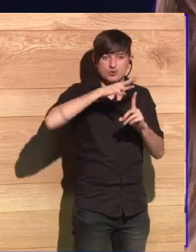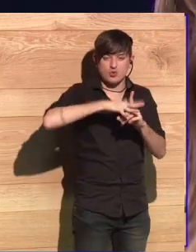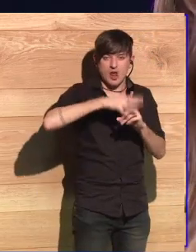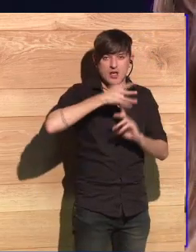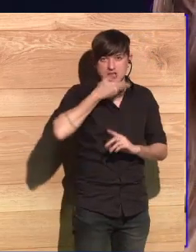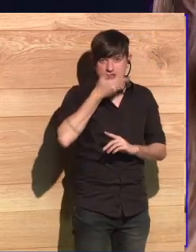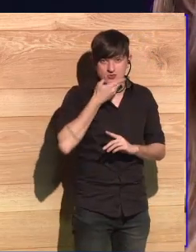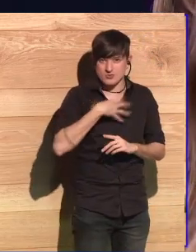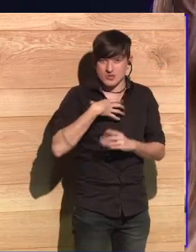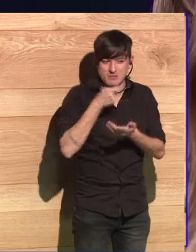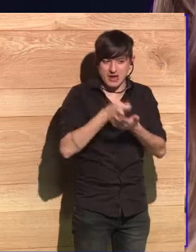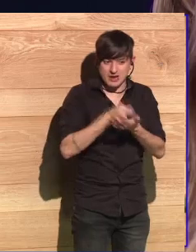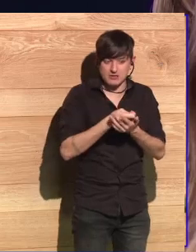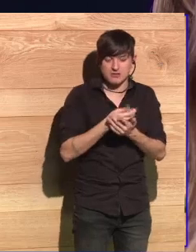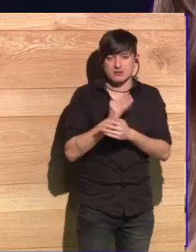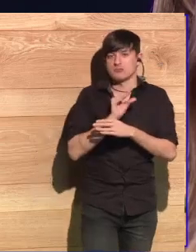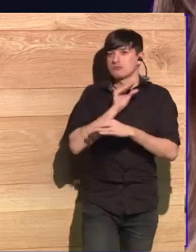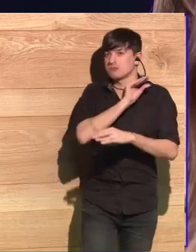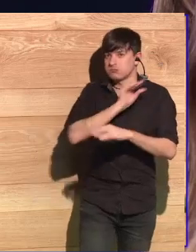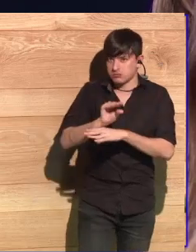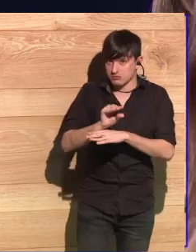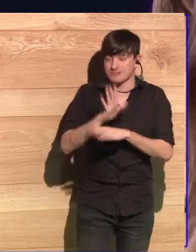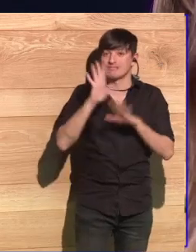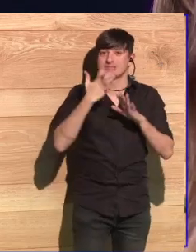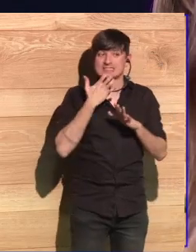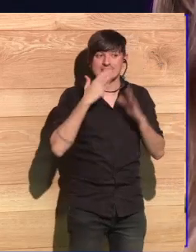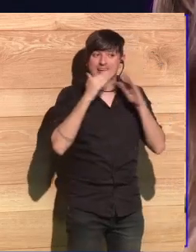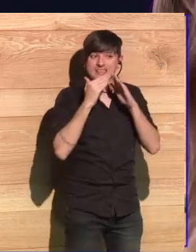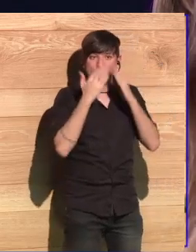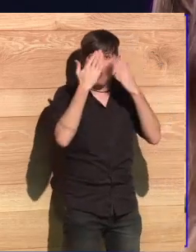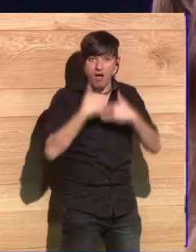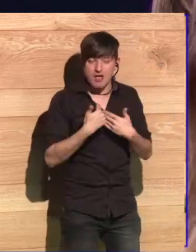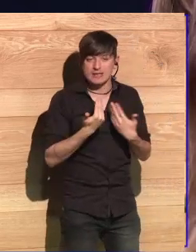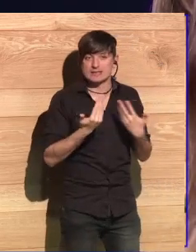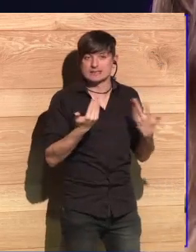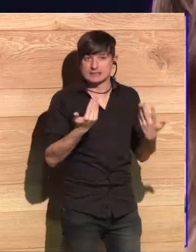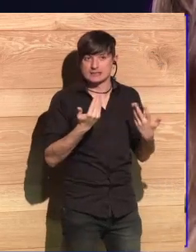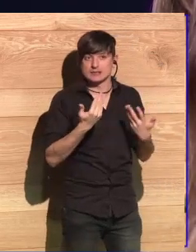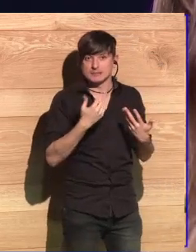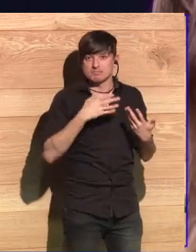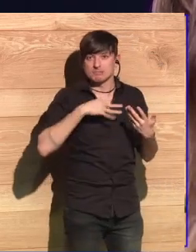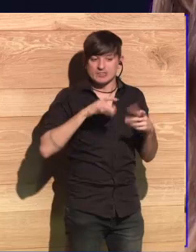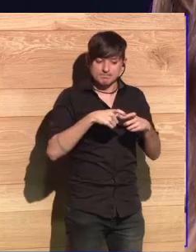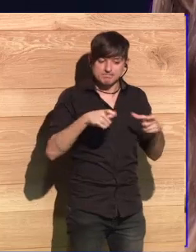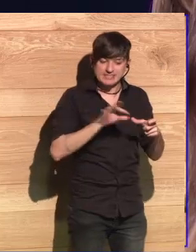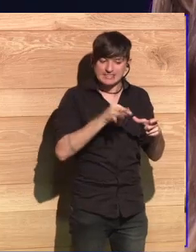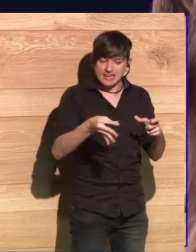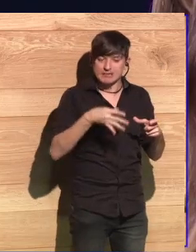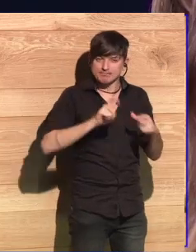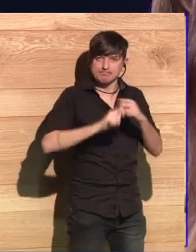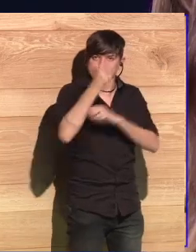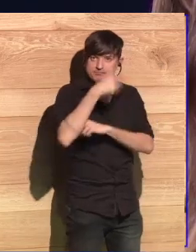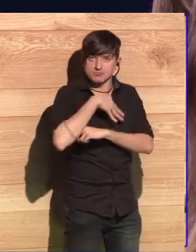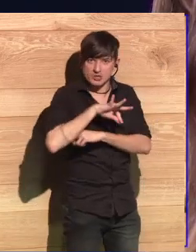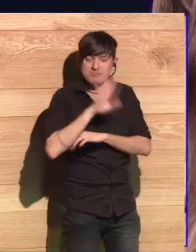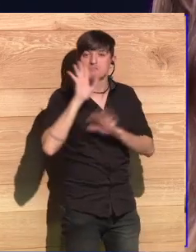could still qualify if you went to one of these approved hotels and brought them a receipt for your 1 week's rent that you had